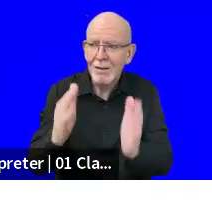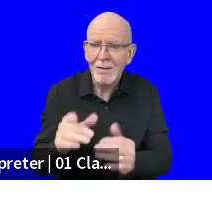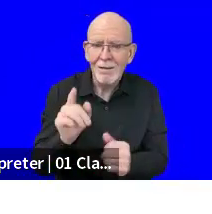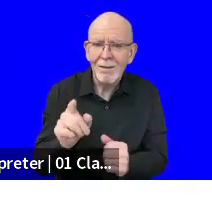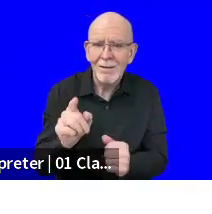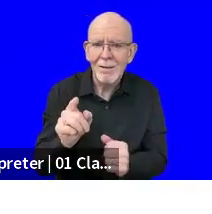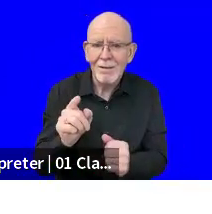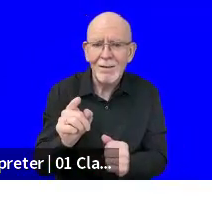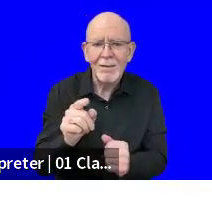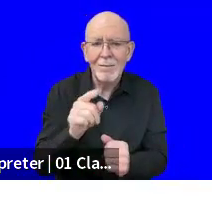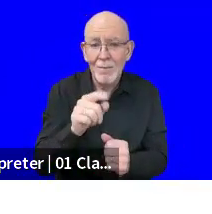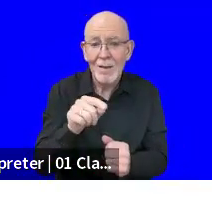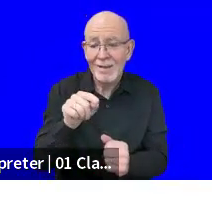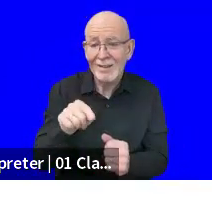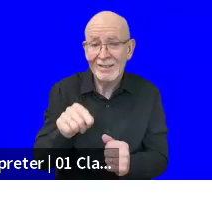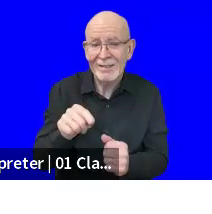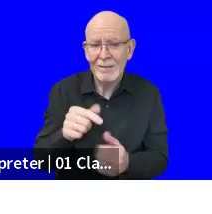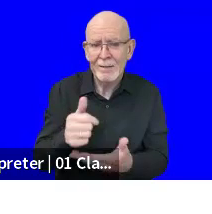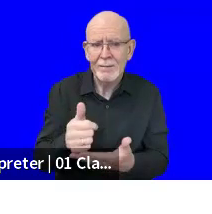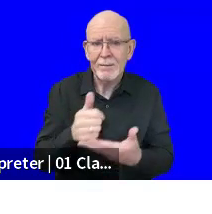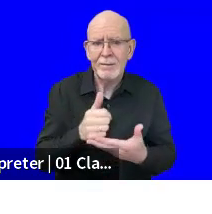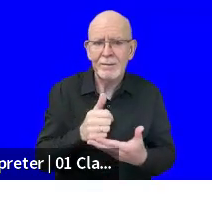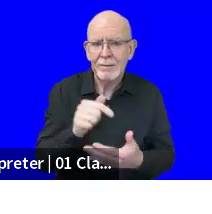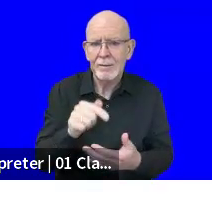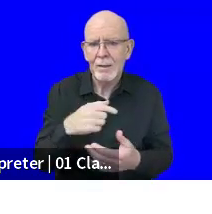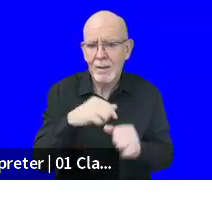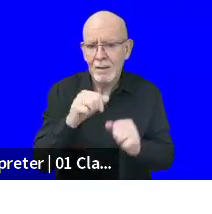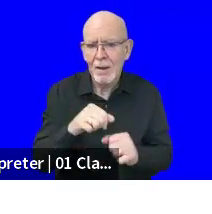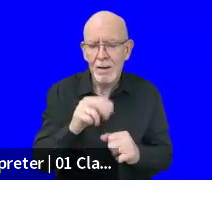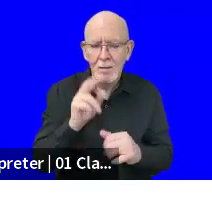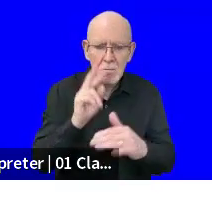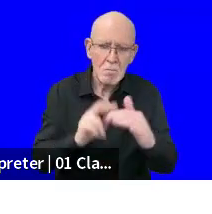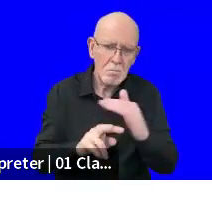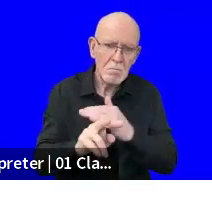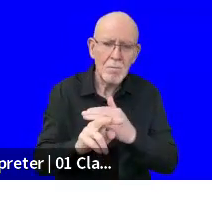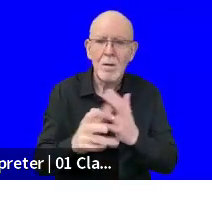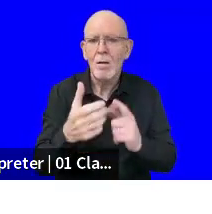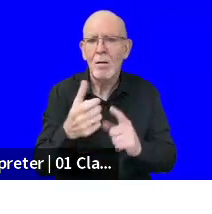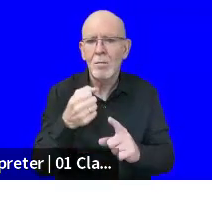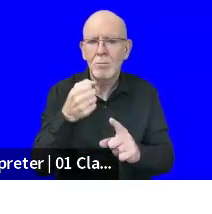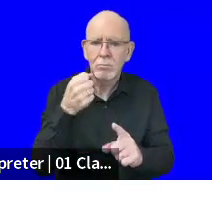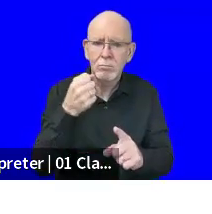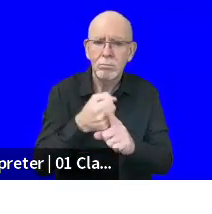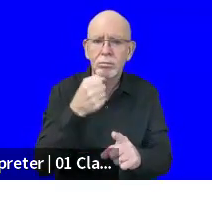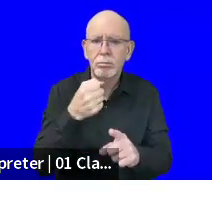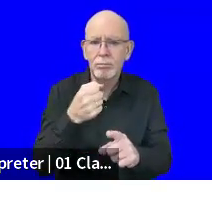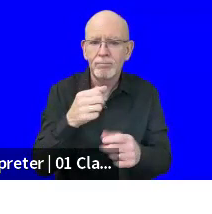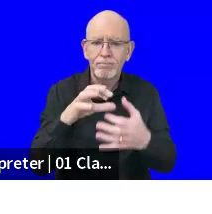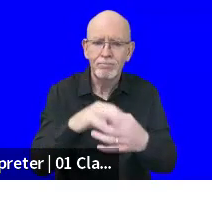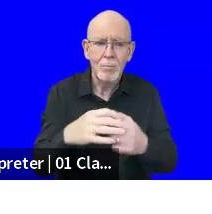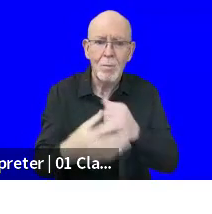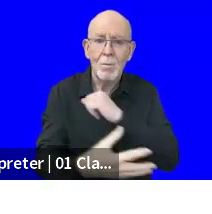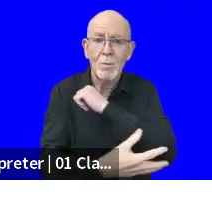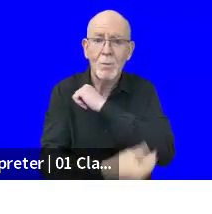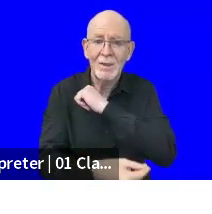poverty in a better way than not using any assessment of disability-related cost. But this